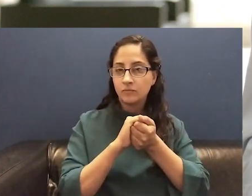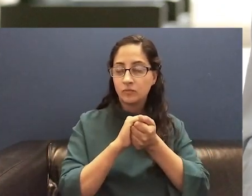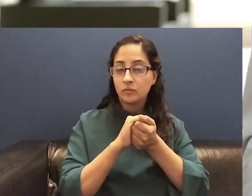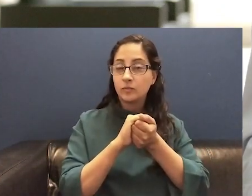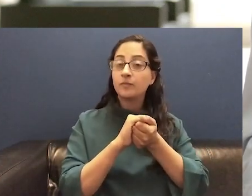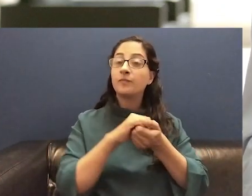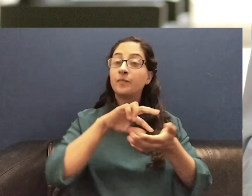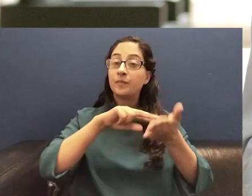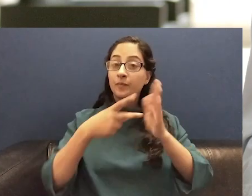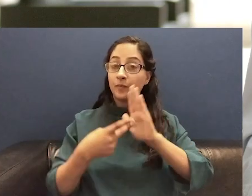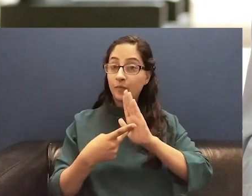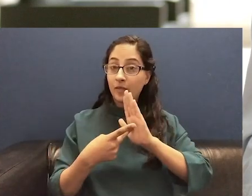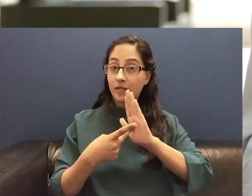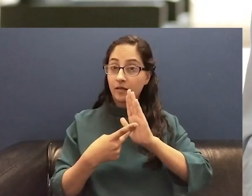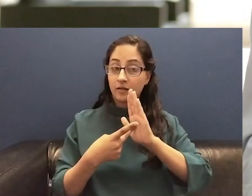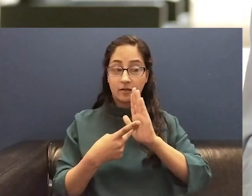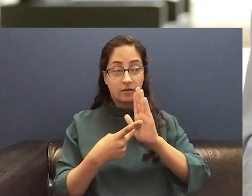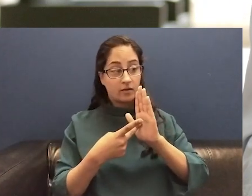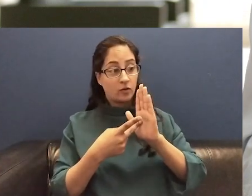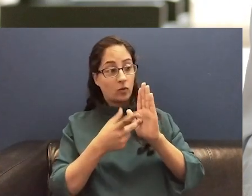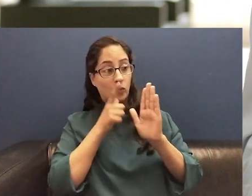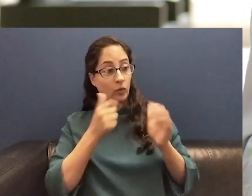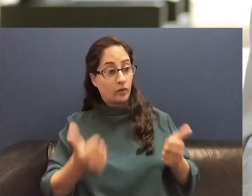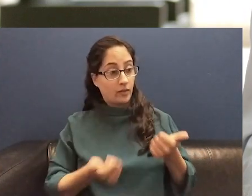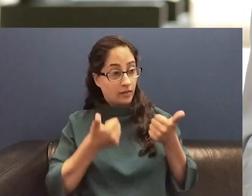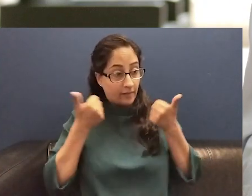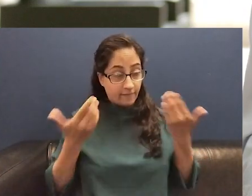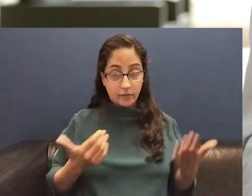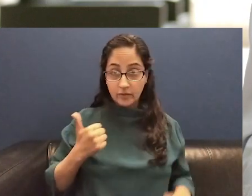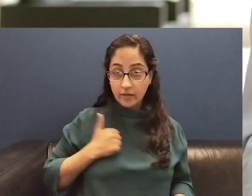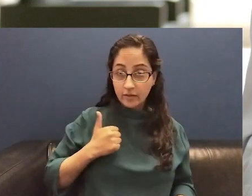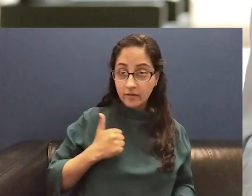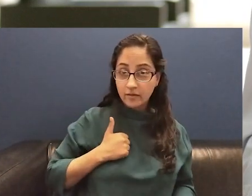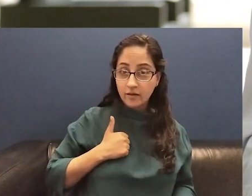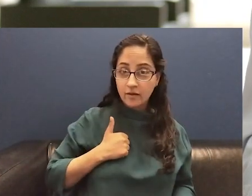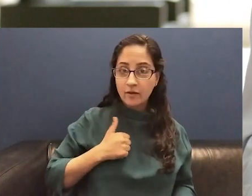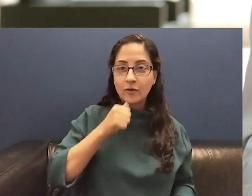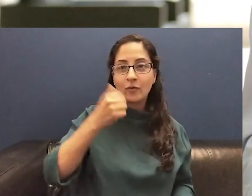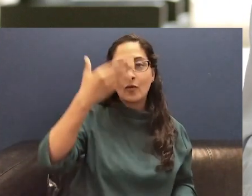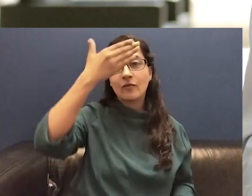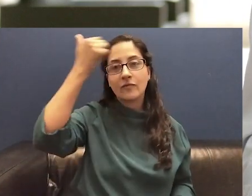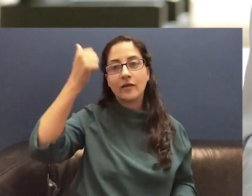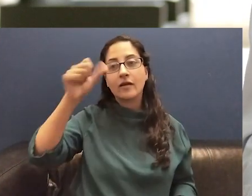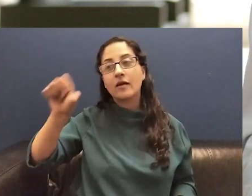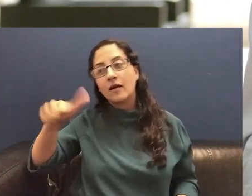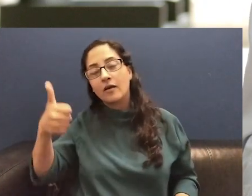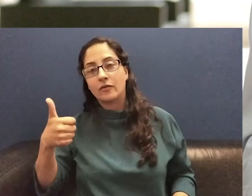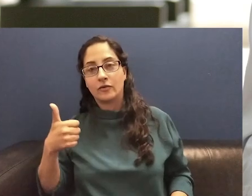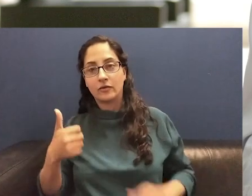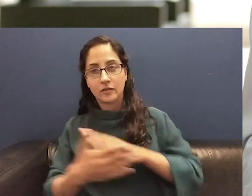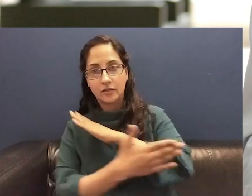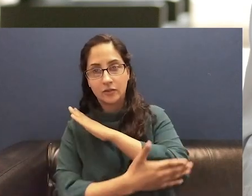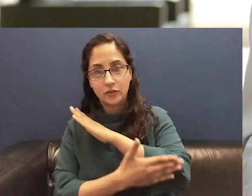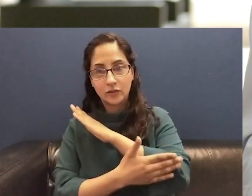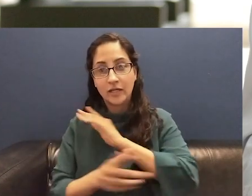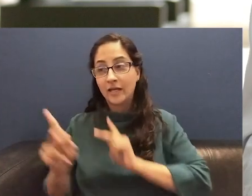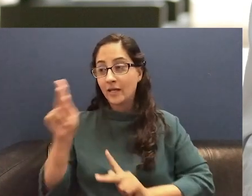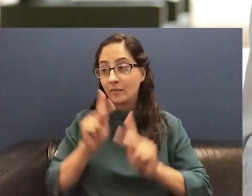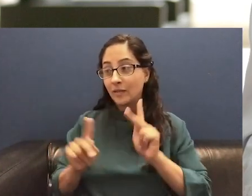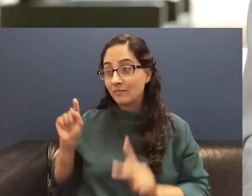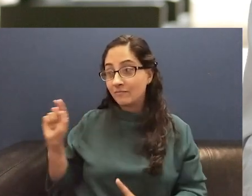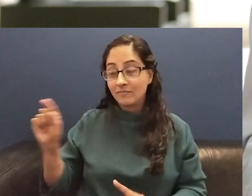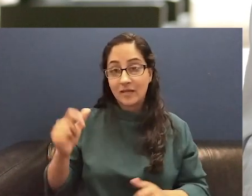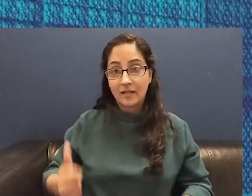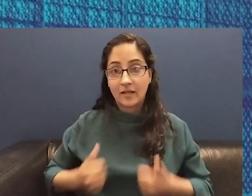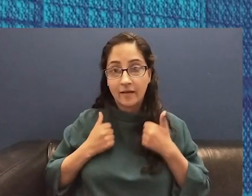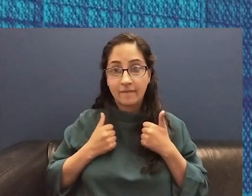generational tradition in Canada of not only of thinking about ourselves, but of thinking about those in